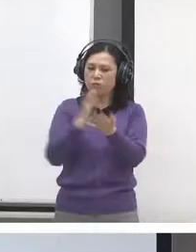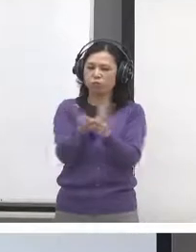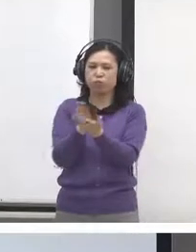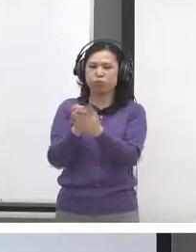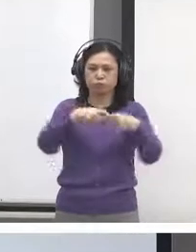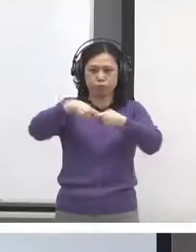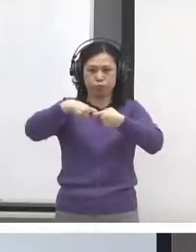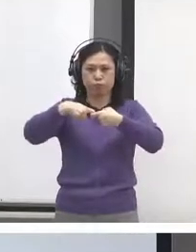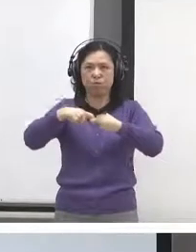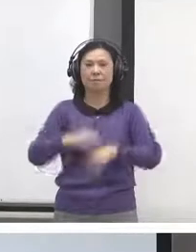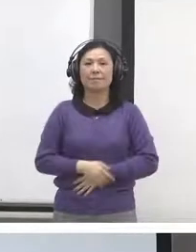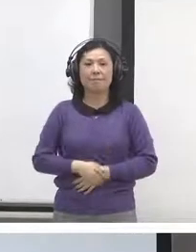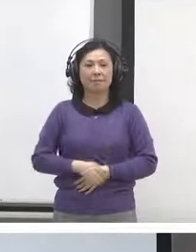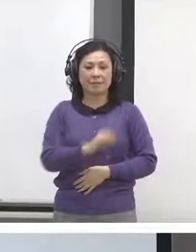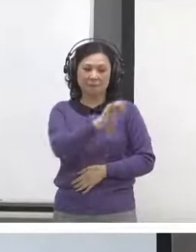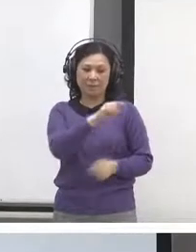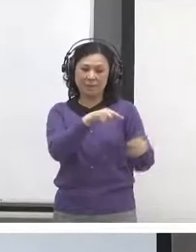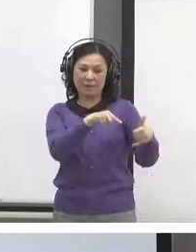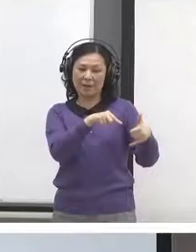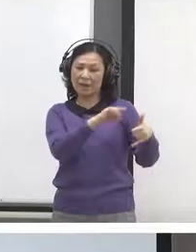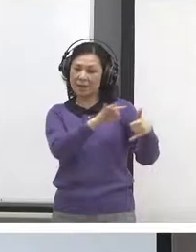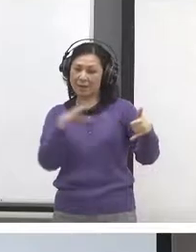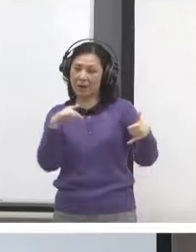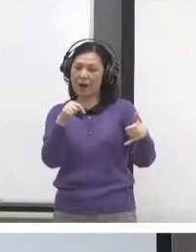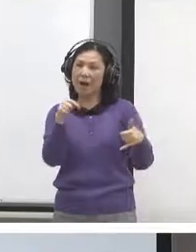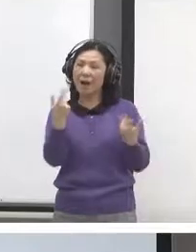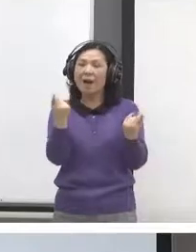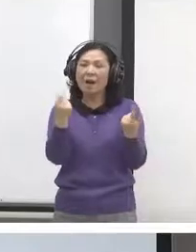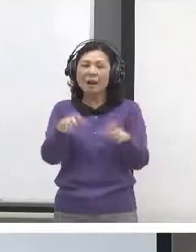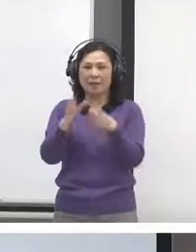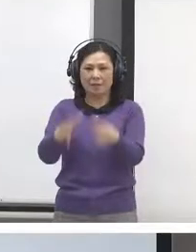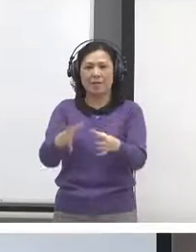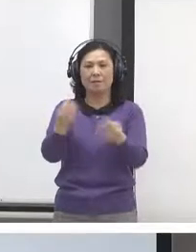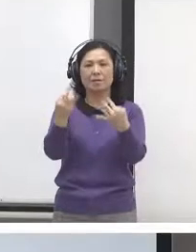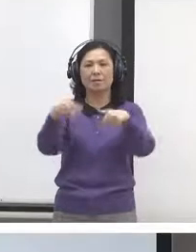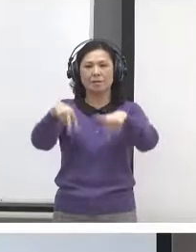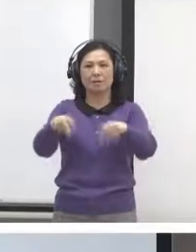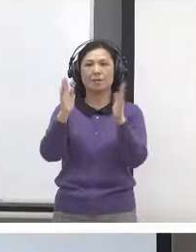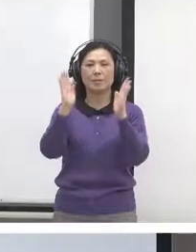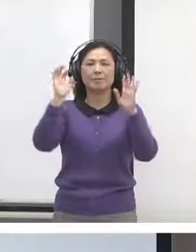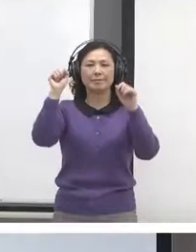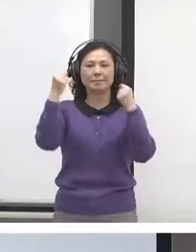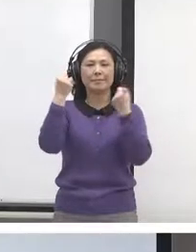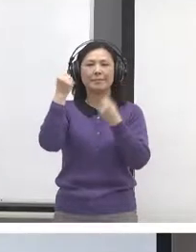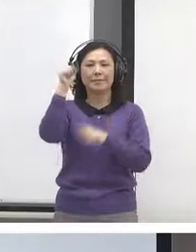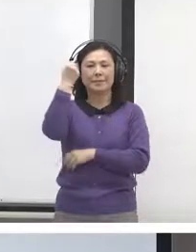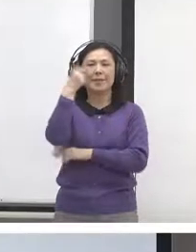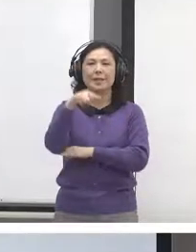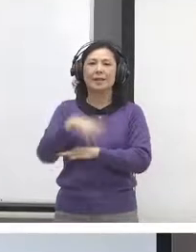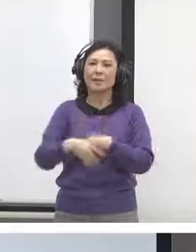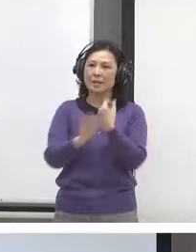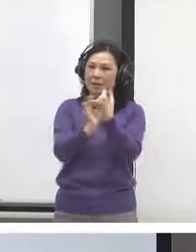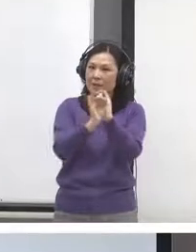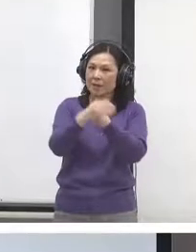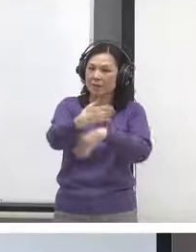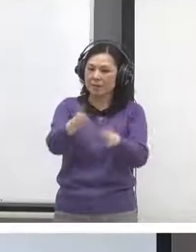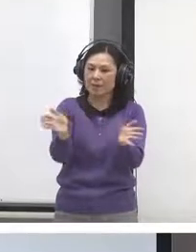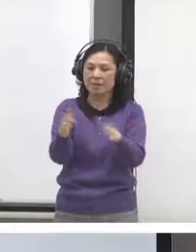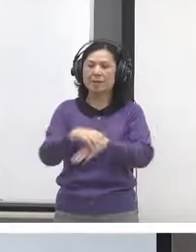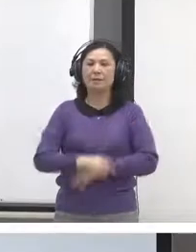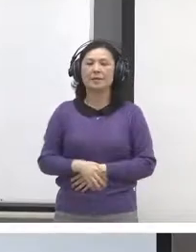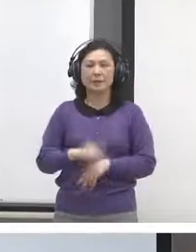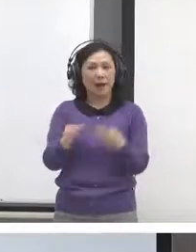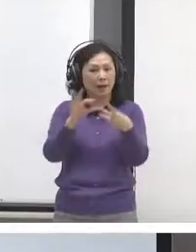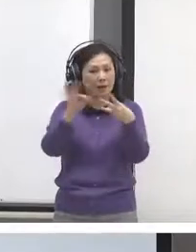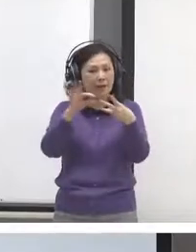her founding of the Digital Justice Lab. Jennifer Holland, as mentioned earlier, and again, continues to be a huge